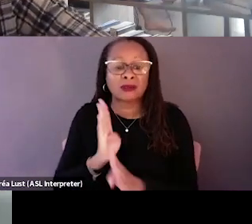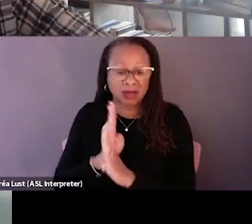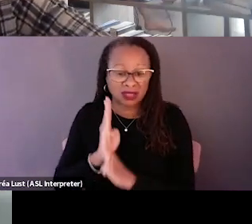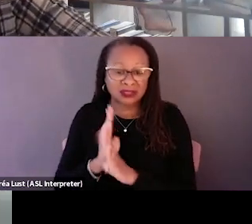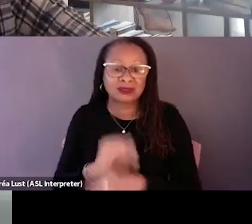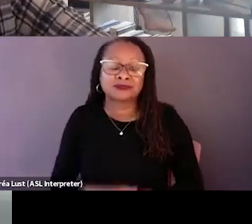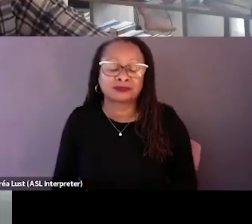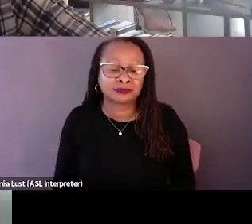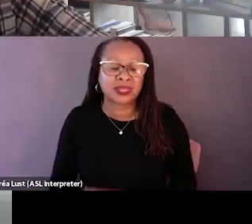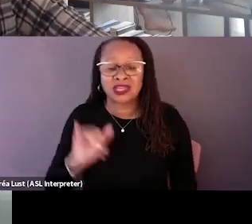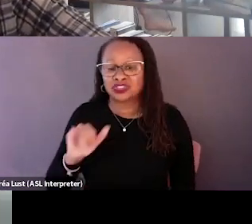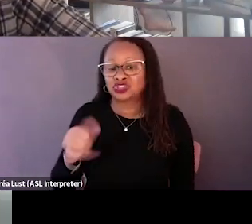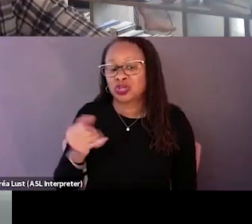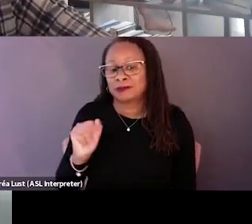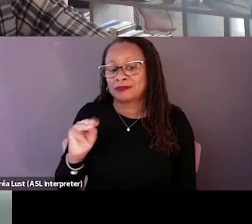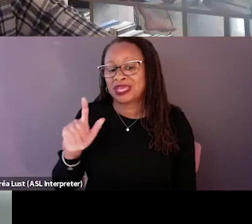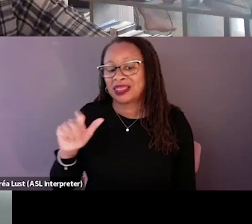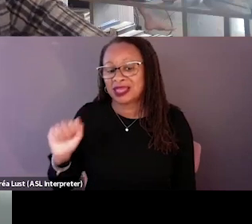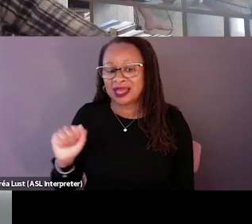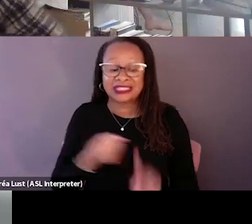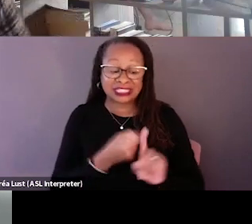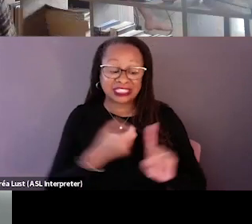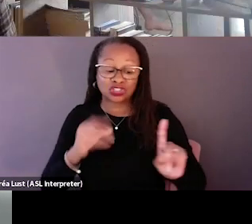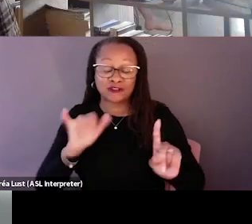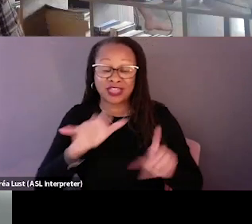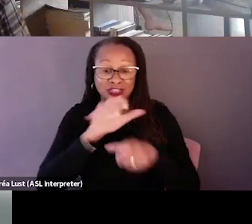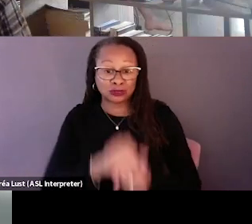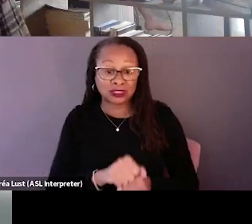so Jamila is part of that extension of that tradition.